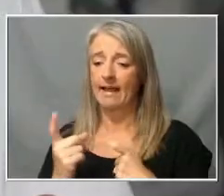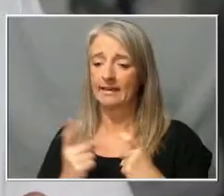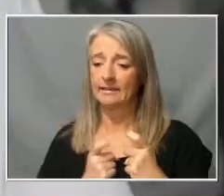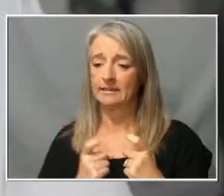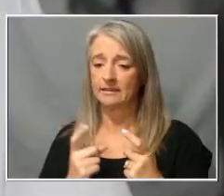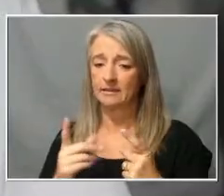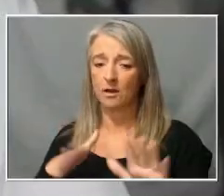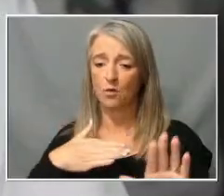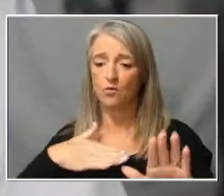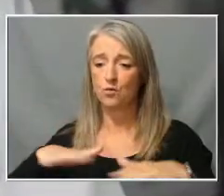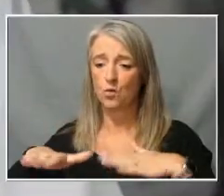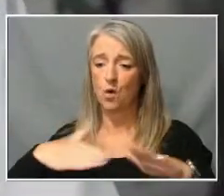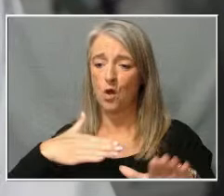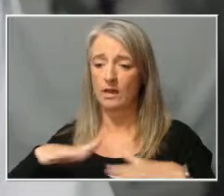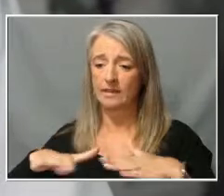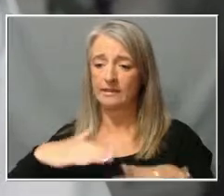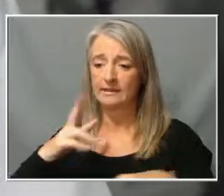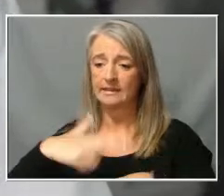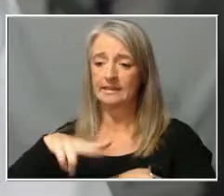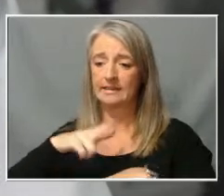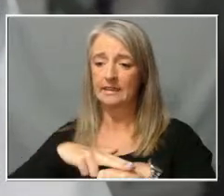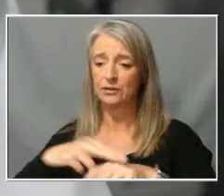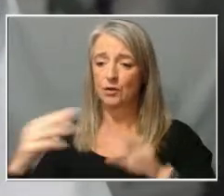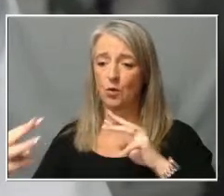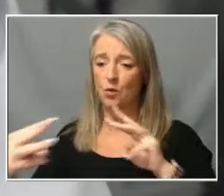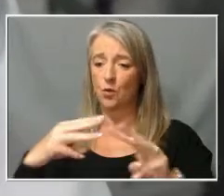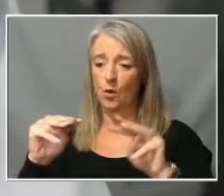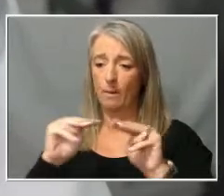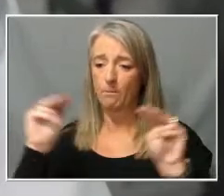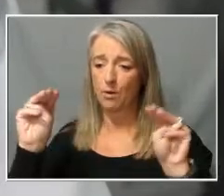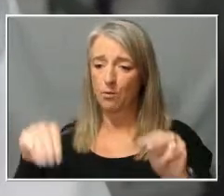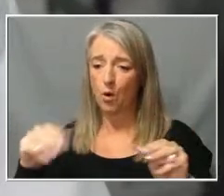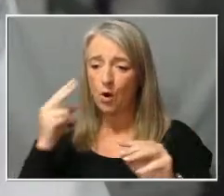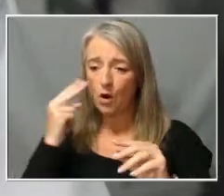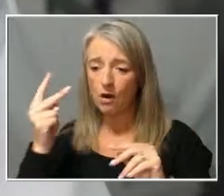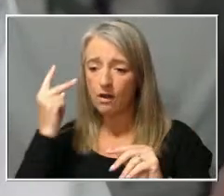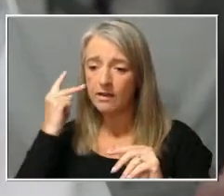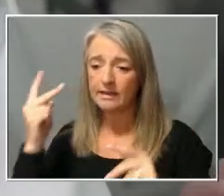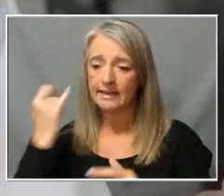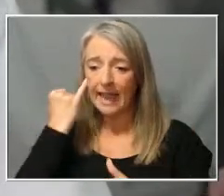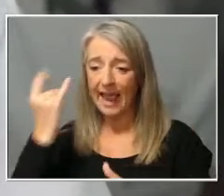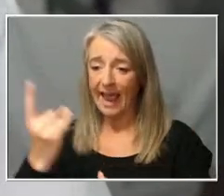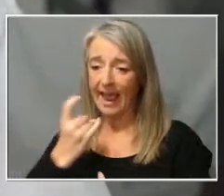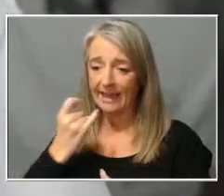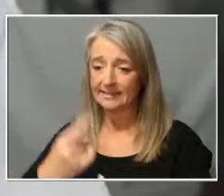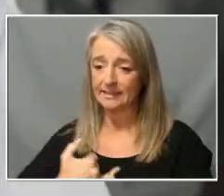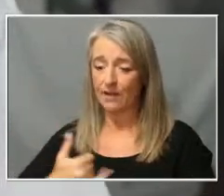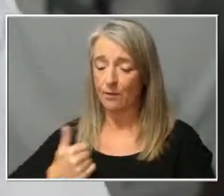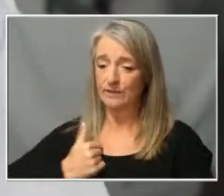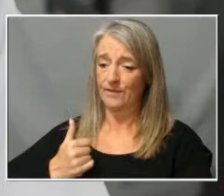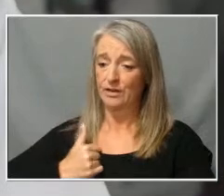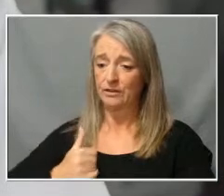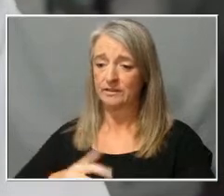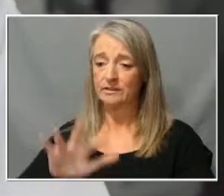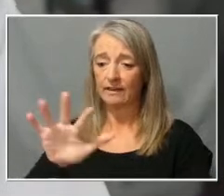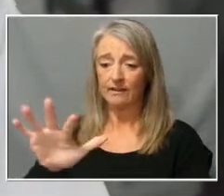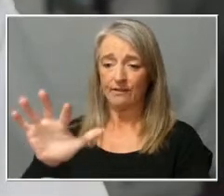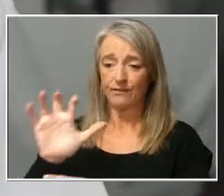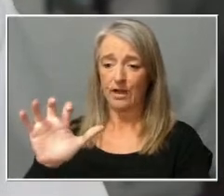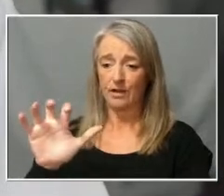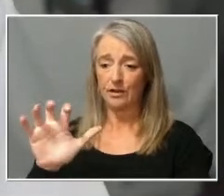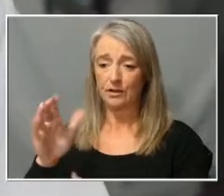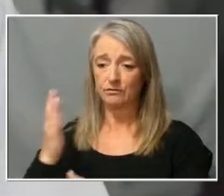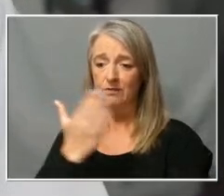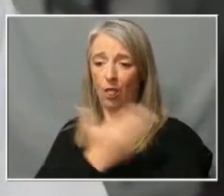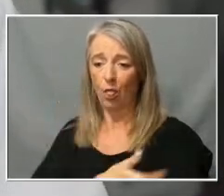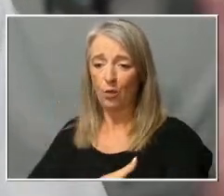walking into a National War Memorial, so if I was a veteran, and so So 500 people lose a limb every day just in the